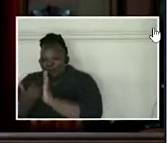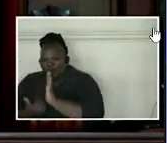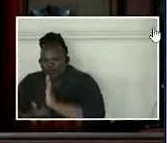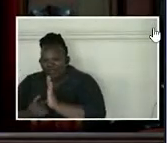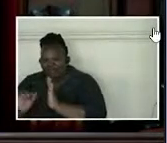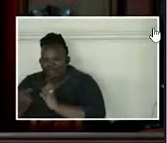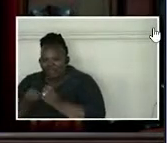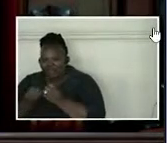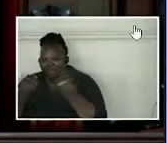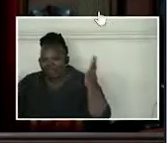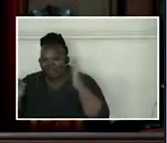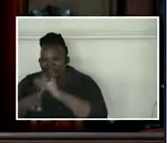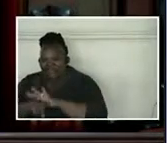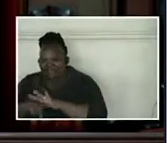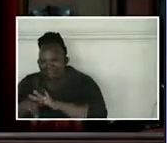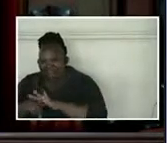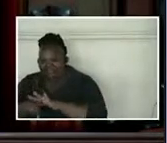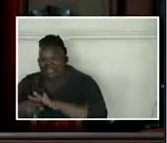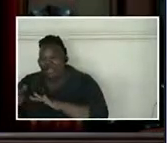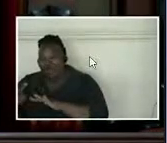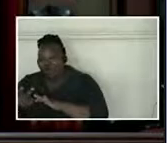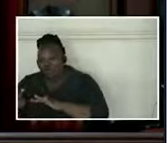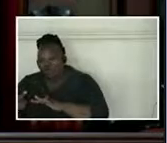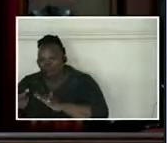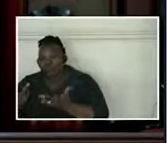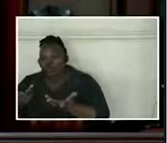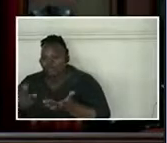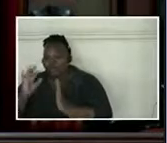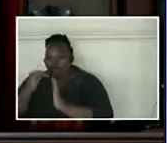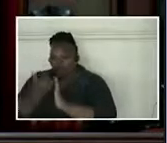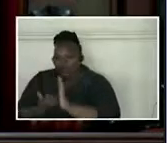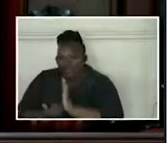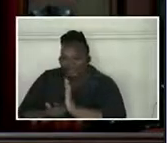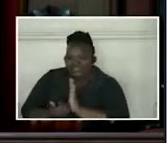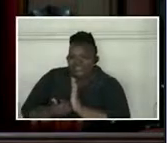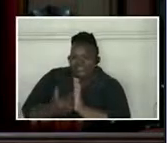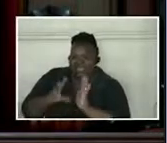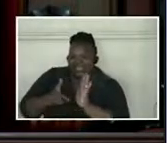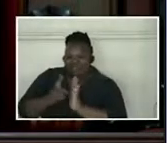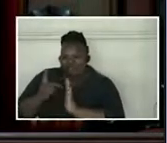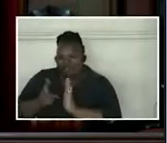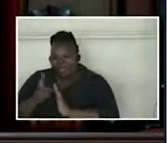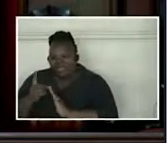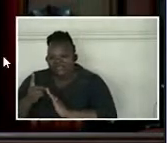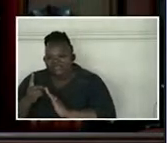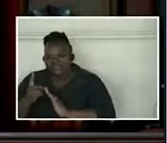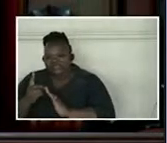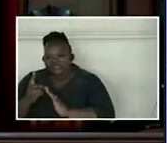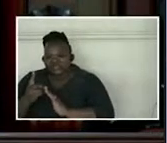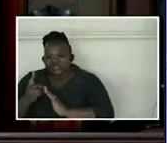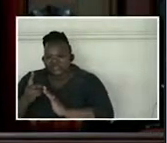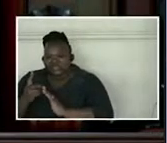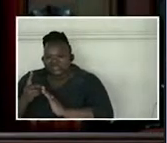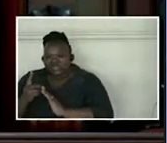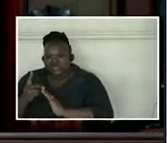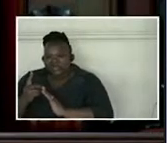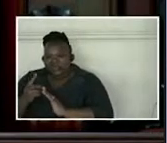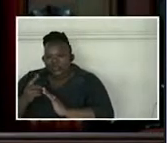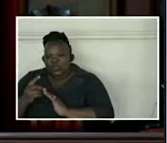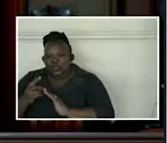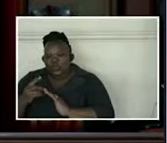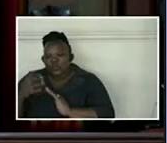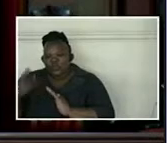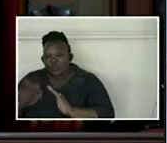elite sports through high performance programs development of the key programs to create more access to